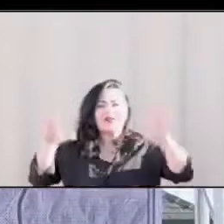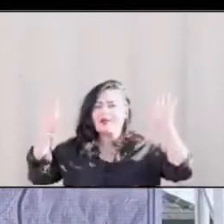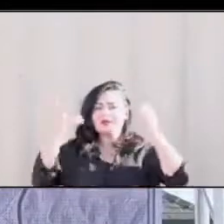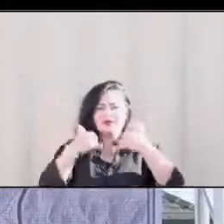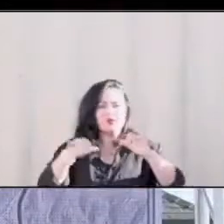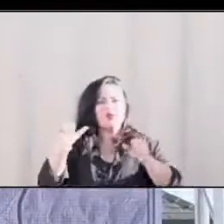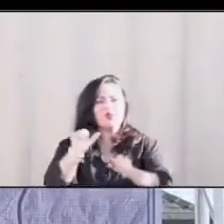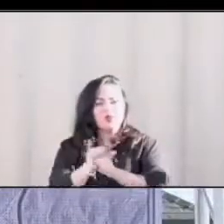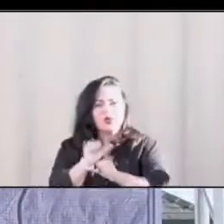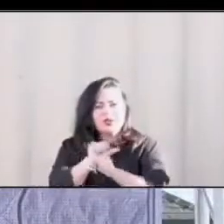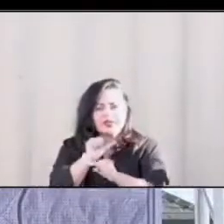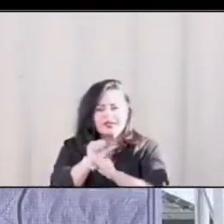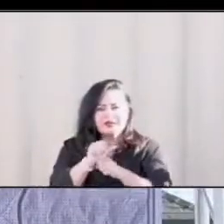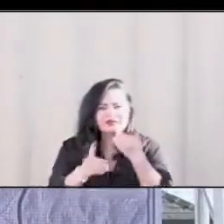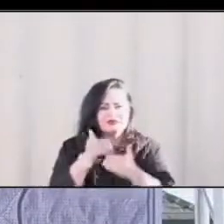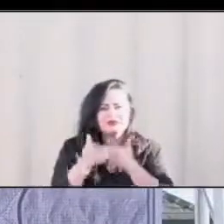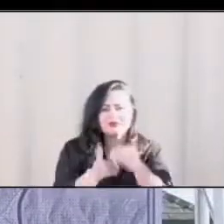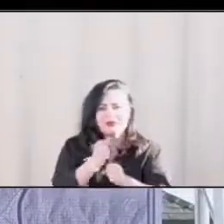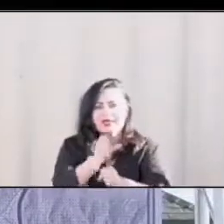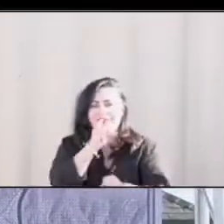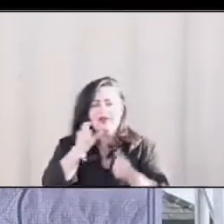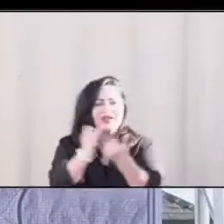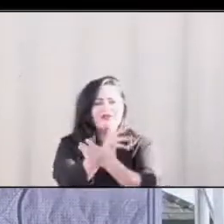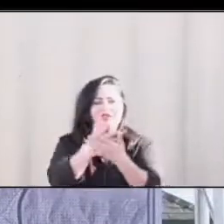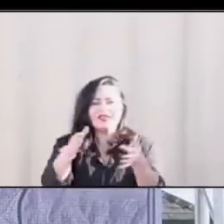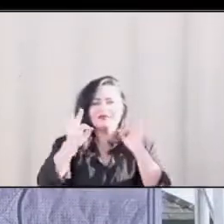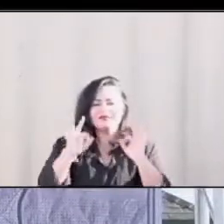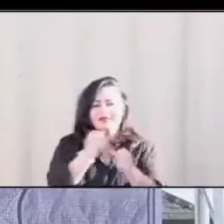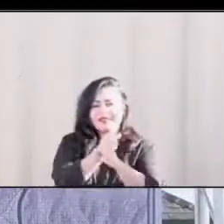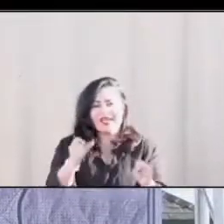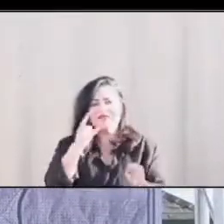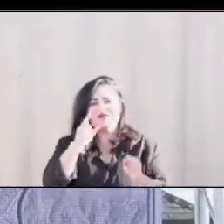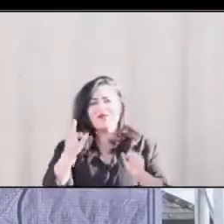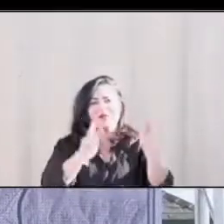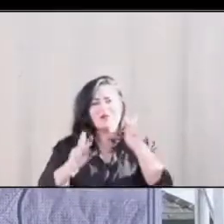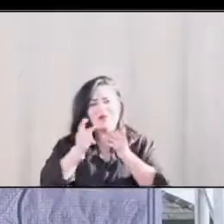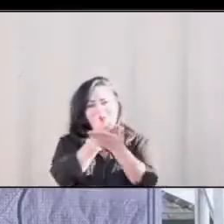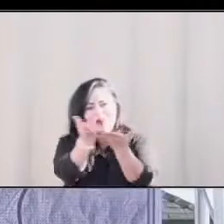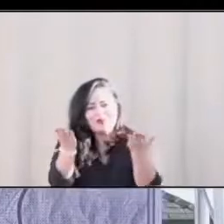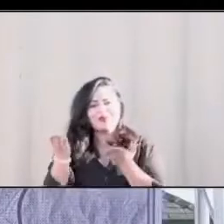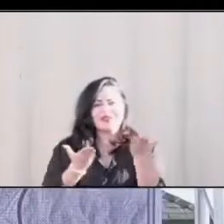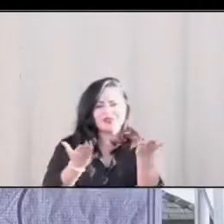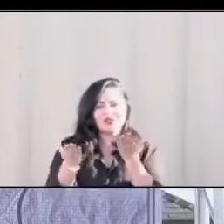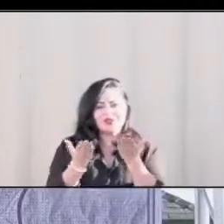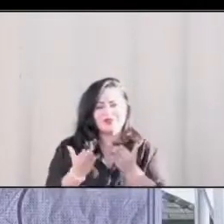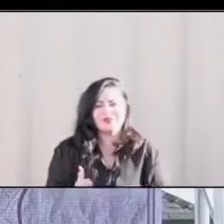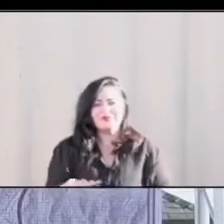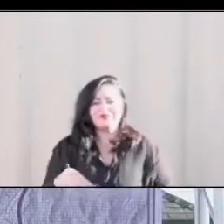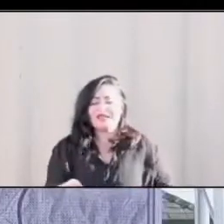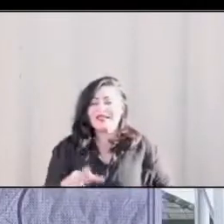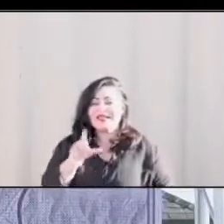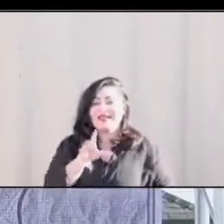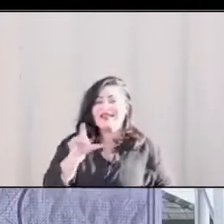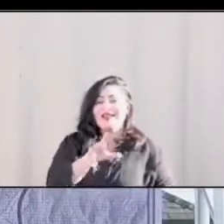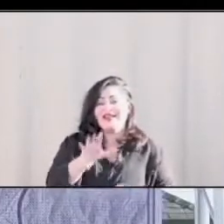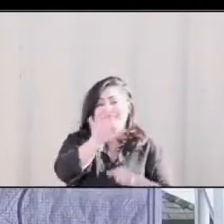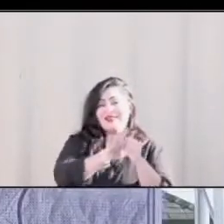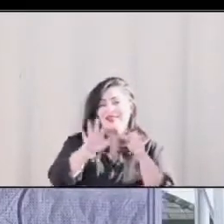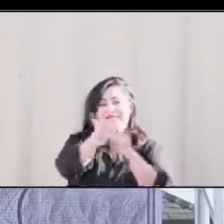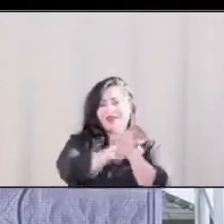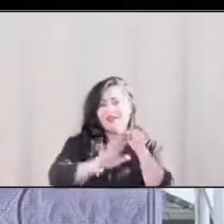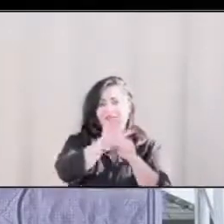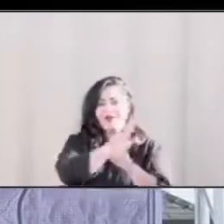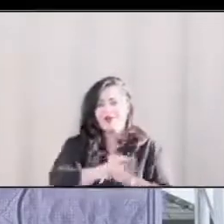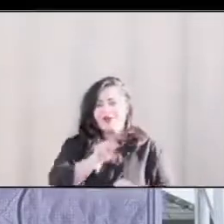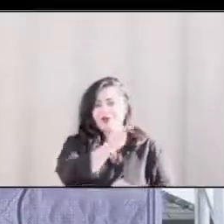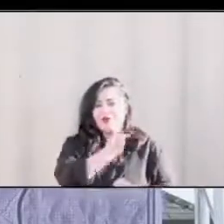gonna stop working until everything's taken care of and made safe for the public that we serve. Going back over here to the left side of the map as we move up into the